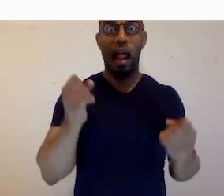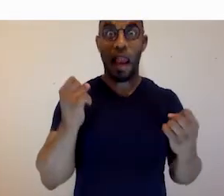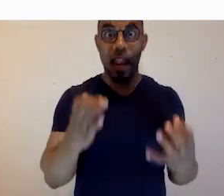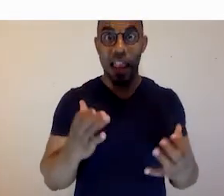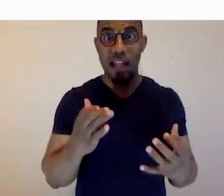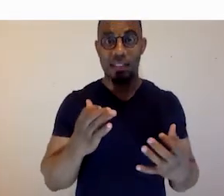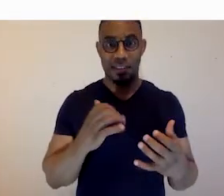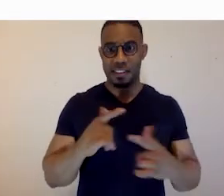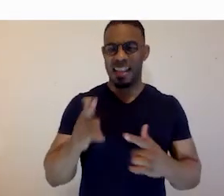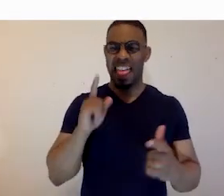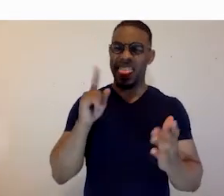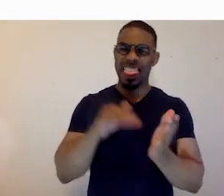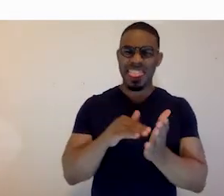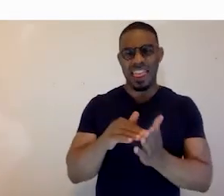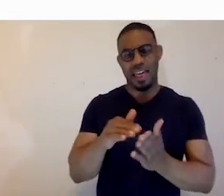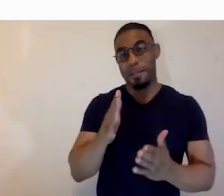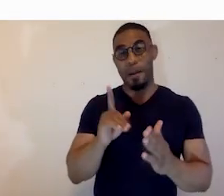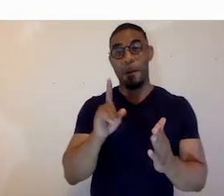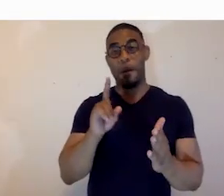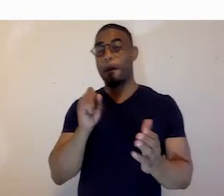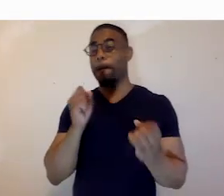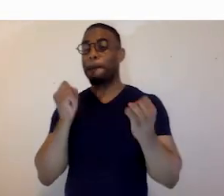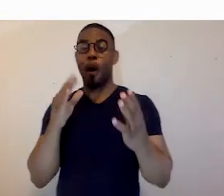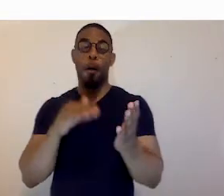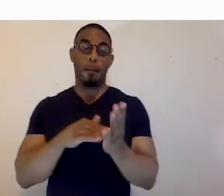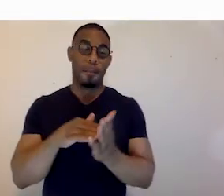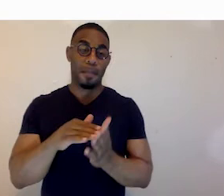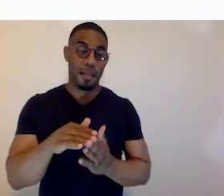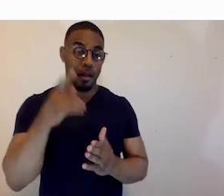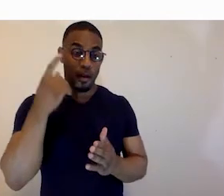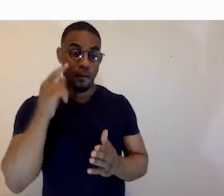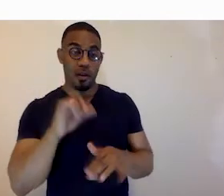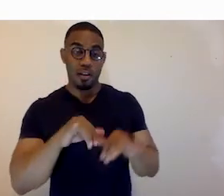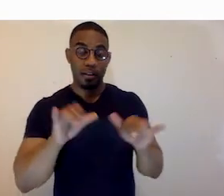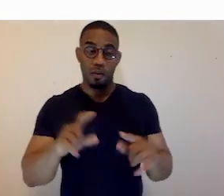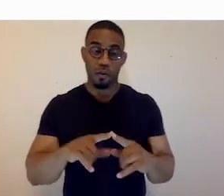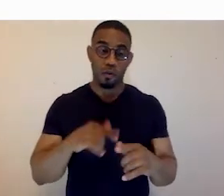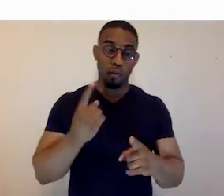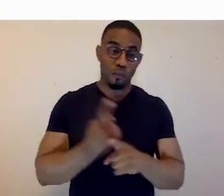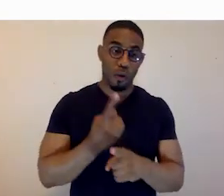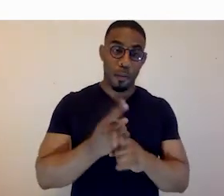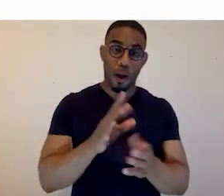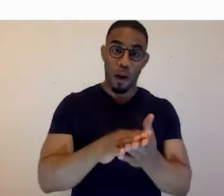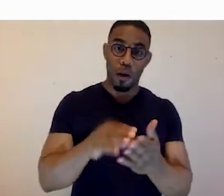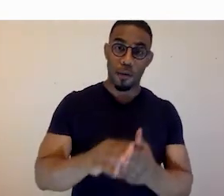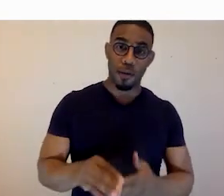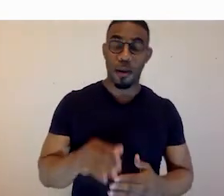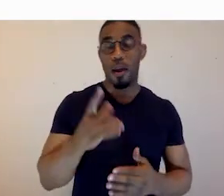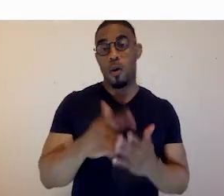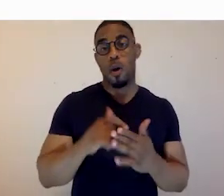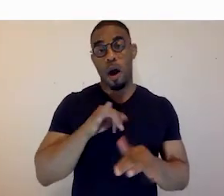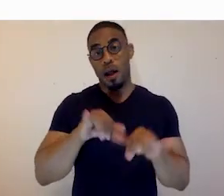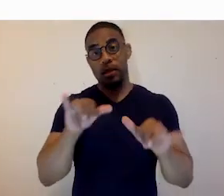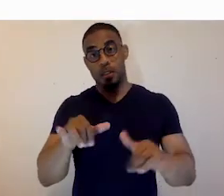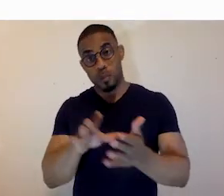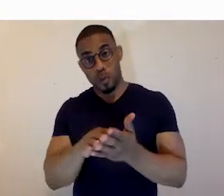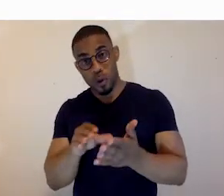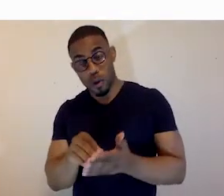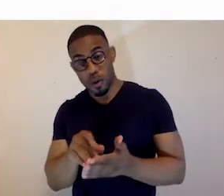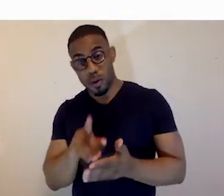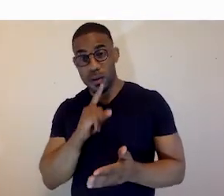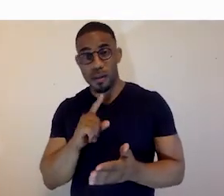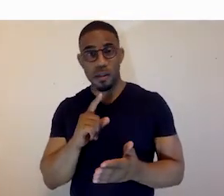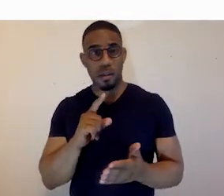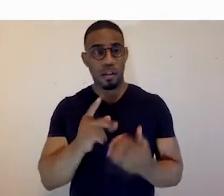of interactions, thousands, maybe multiple thousands for the system to properly learn. And what our system learn